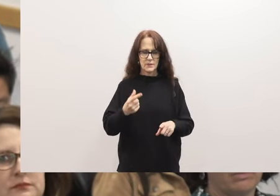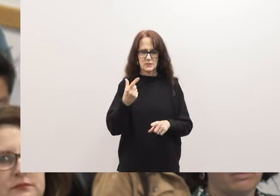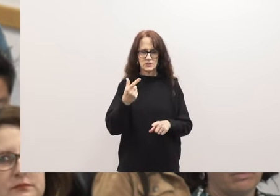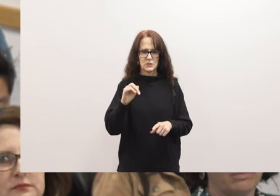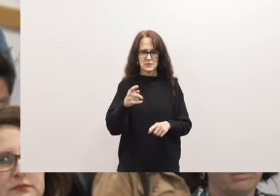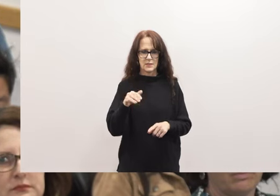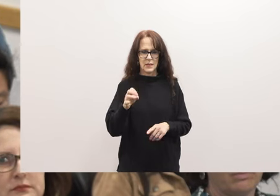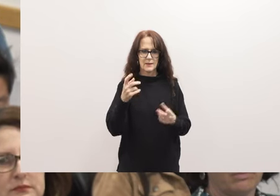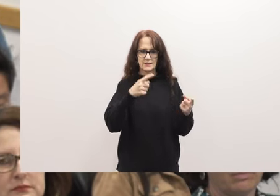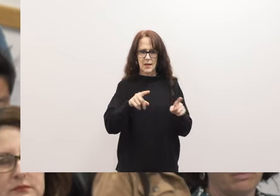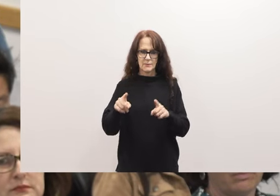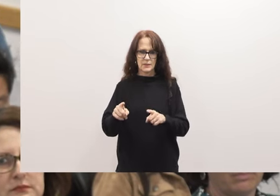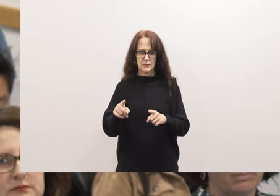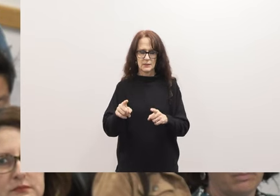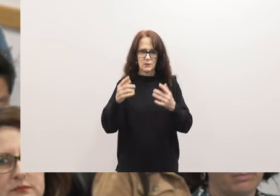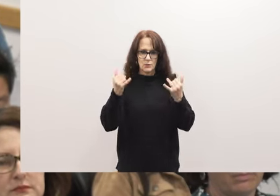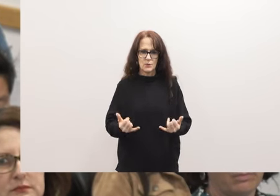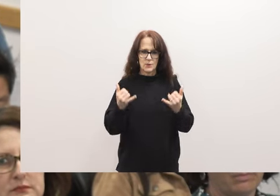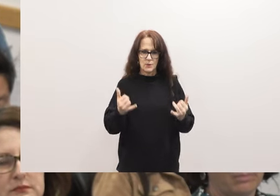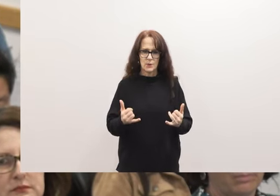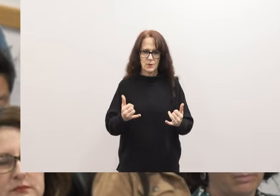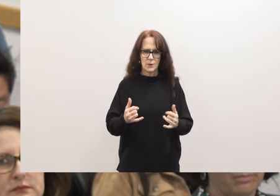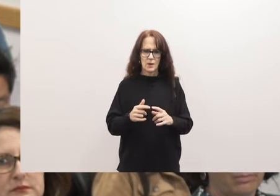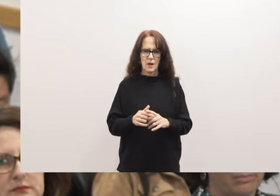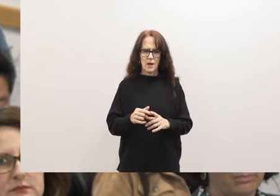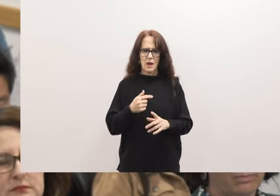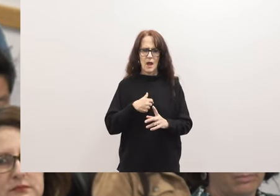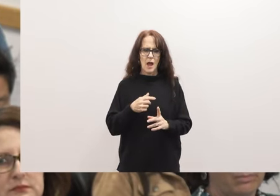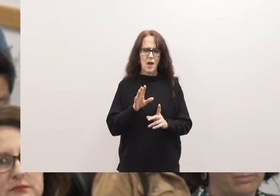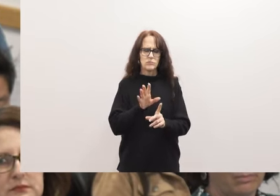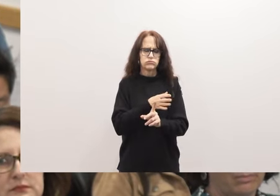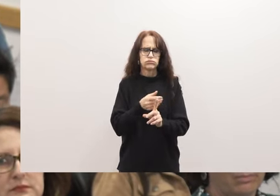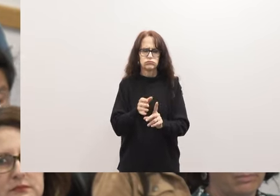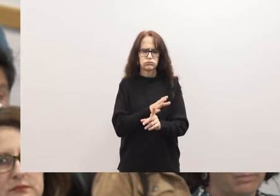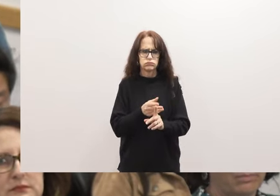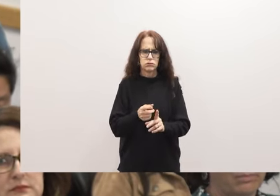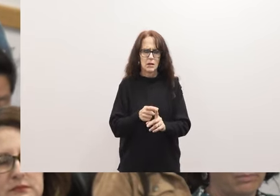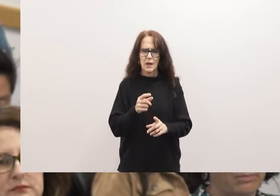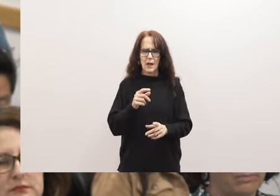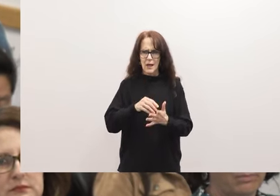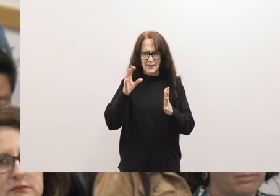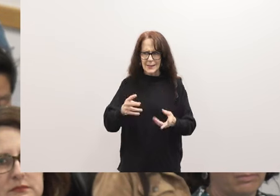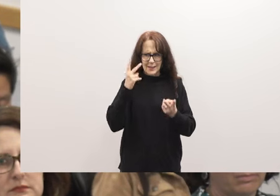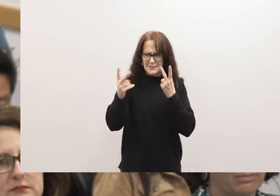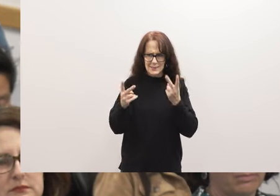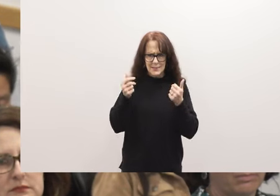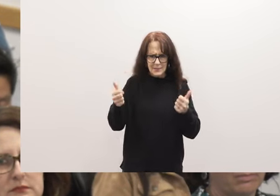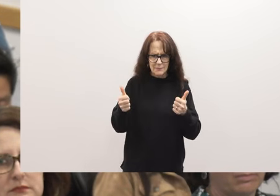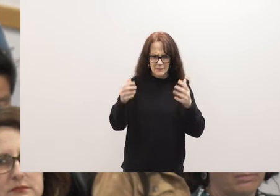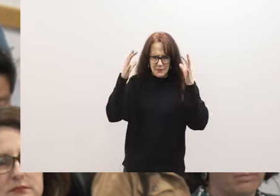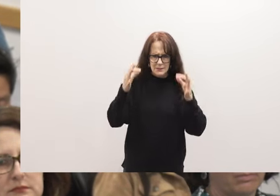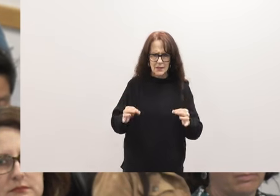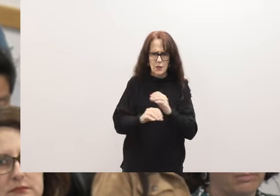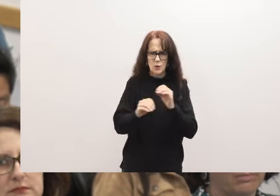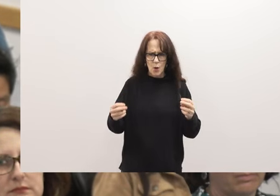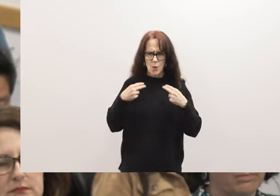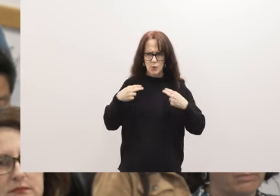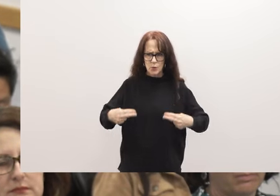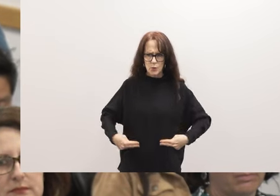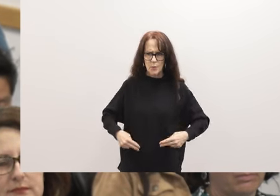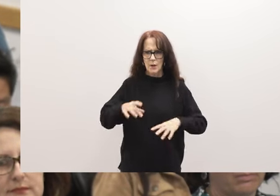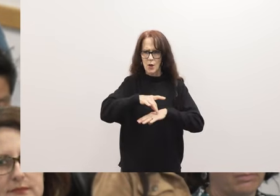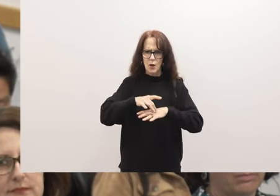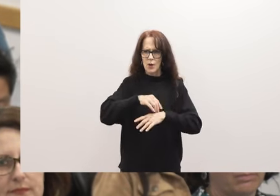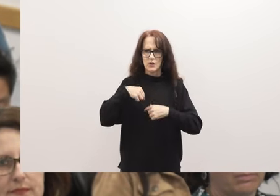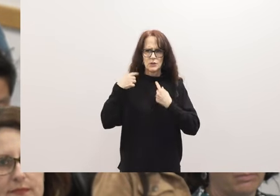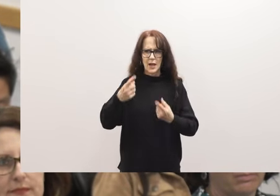eyes. How patronizing to think that our young people can't see the atrocities for themselves and determine that no human being on this earth should